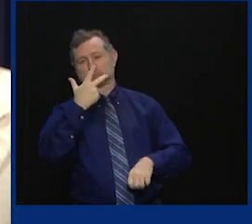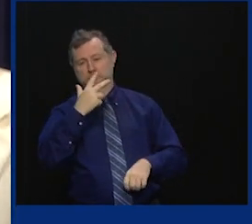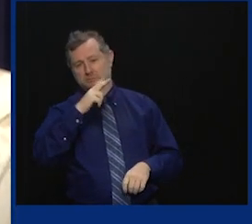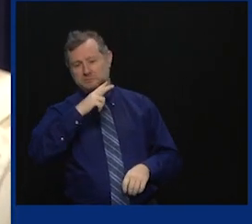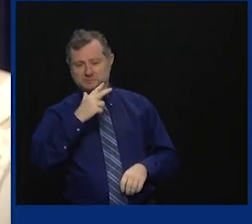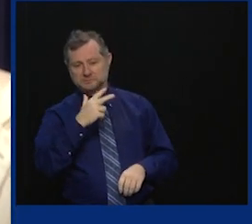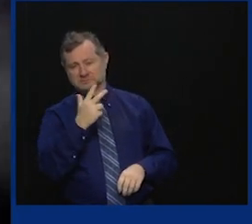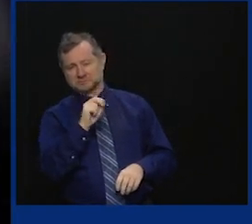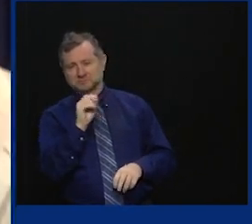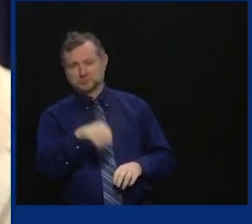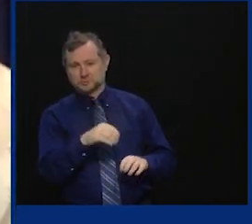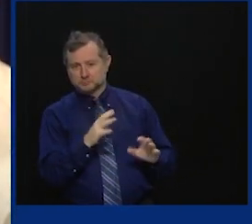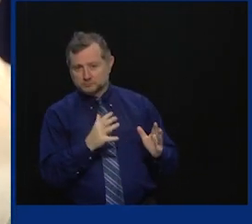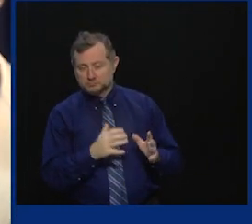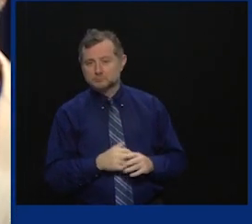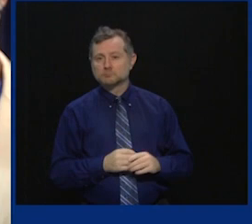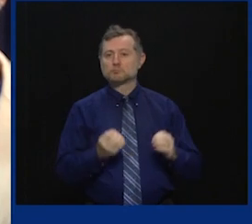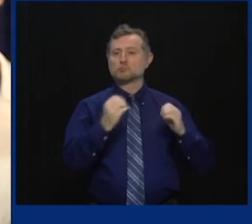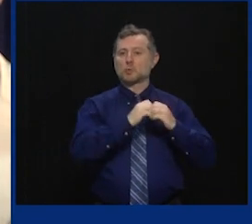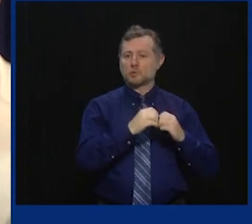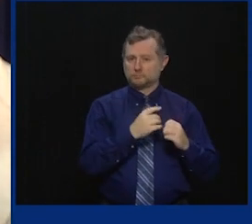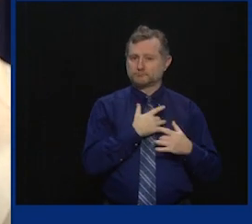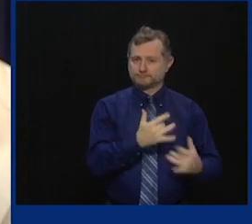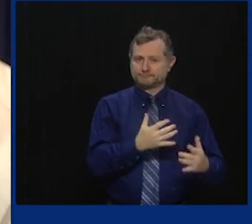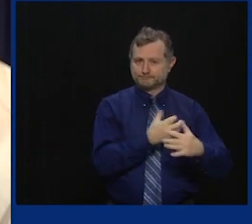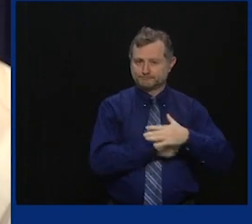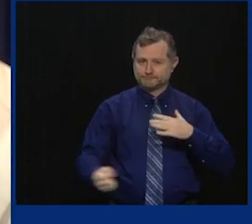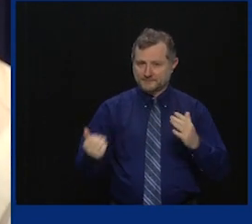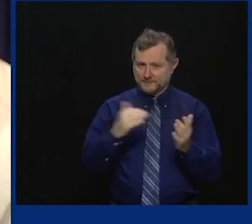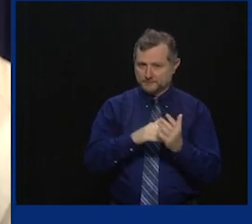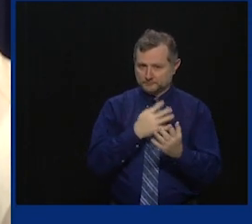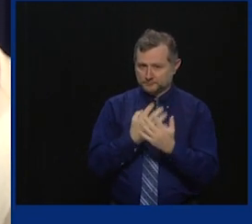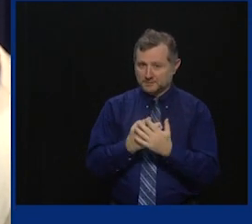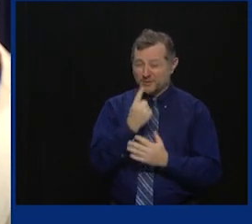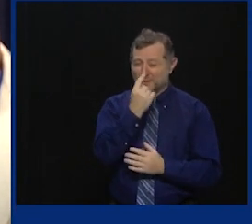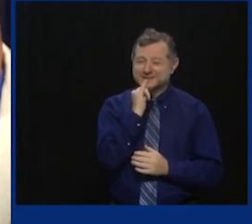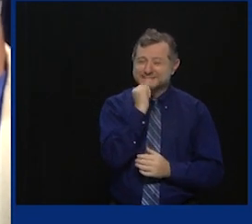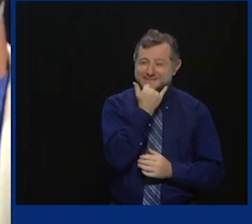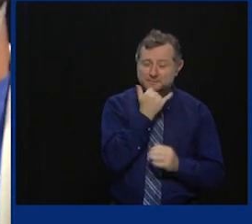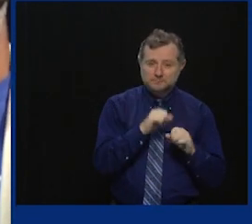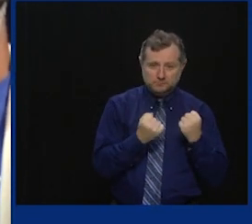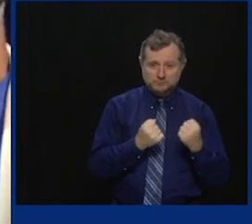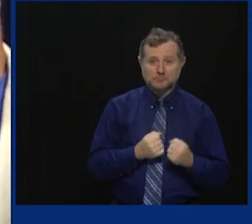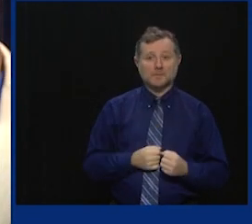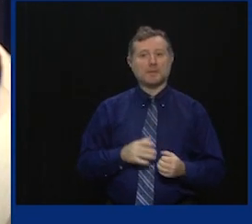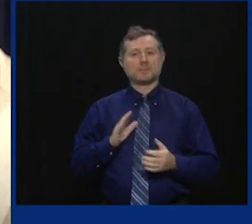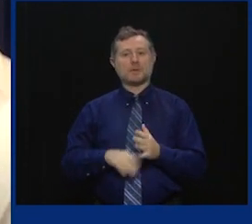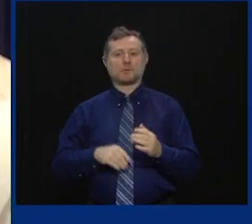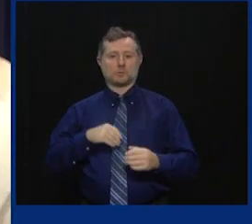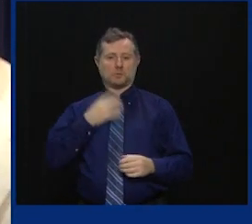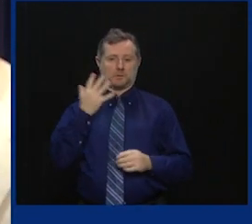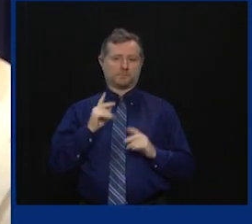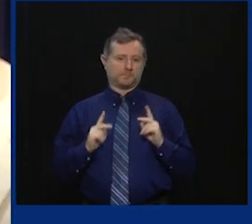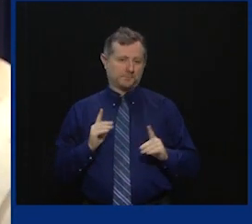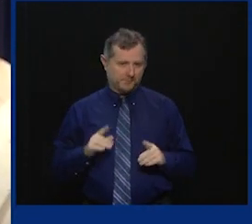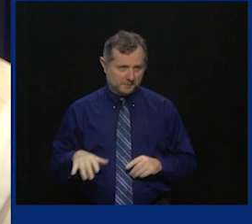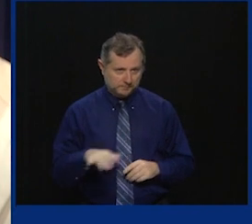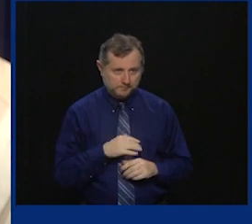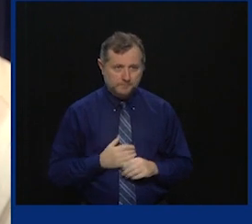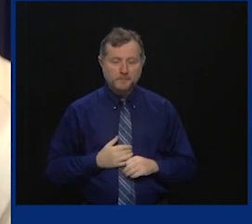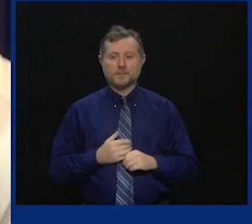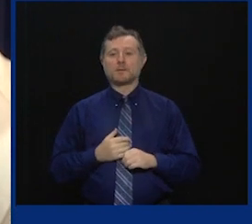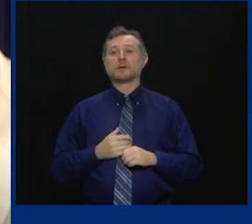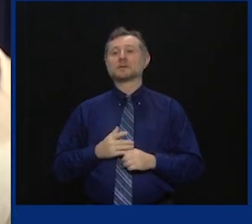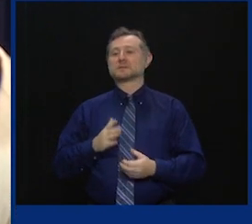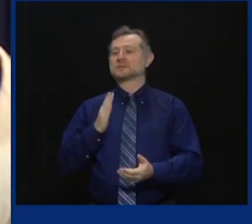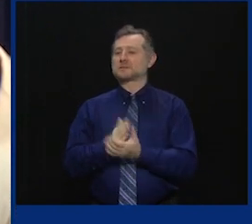violation than white people. But this stops today. It's a new day in New